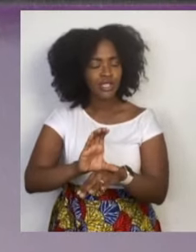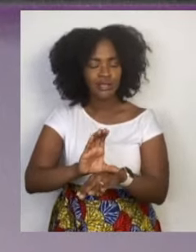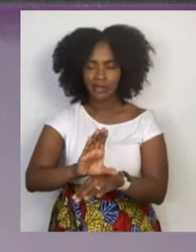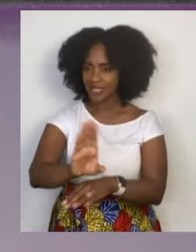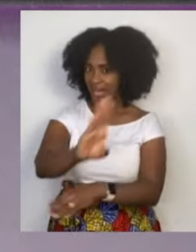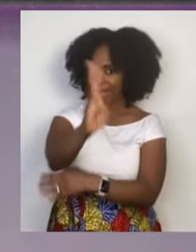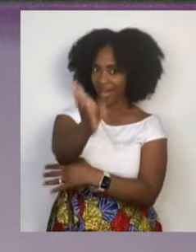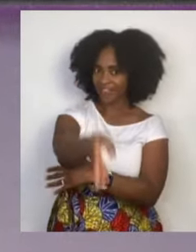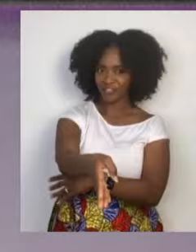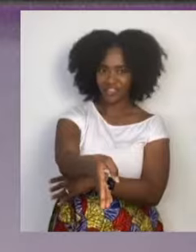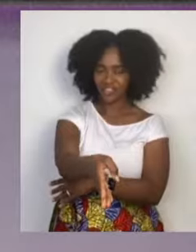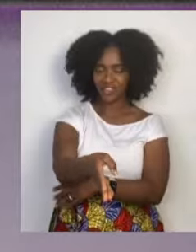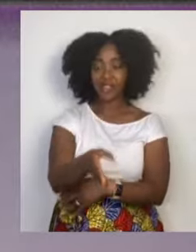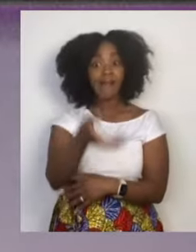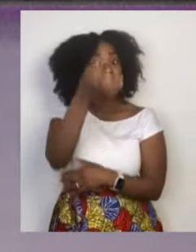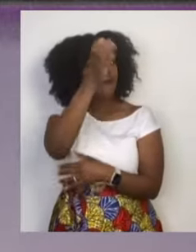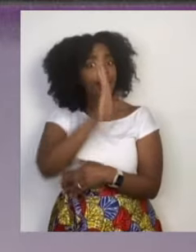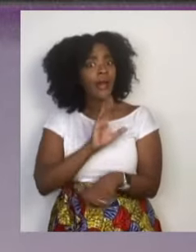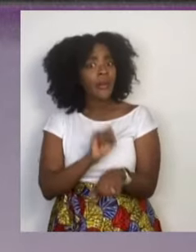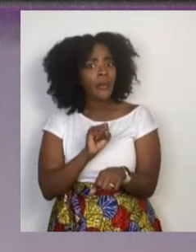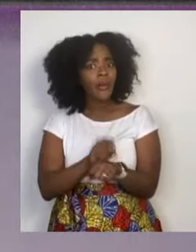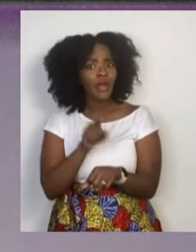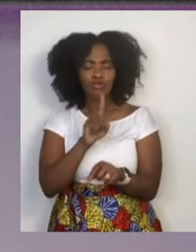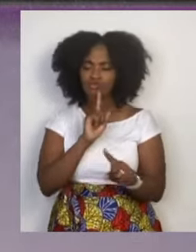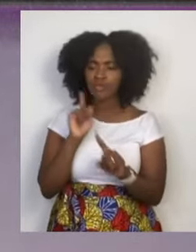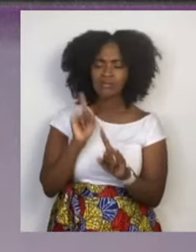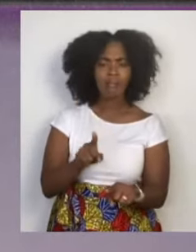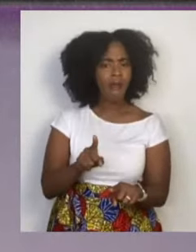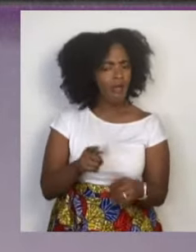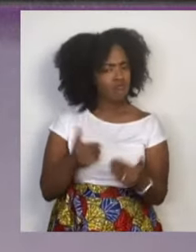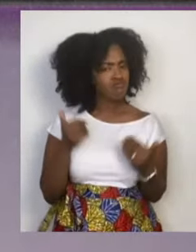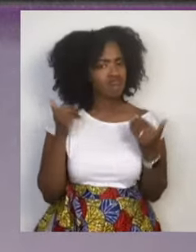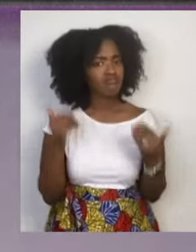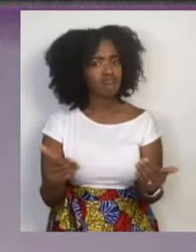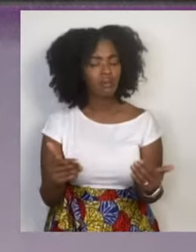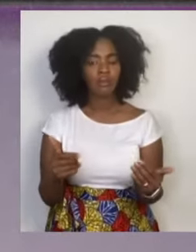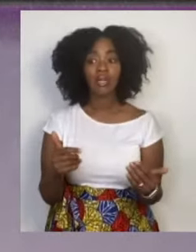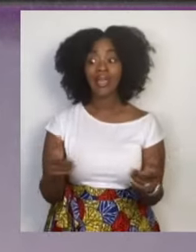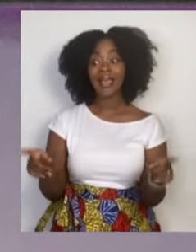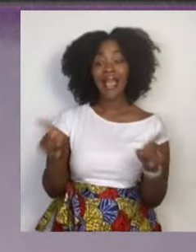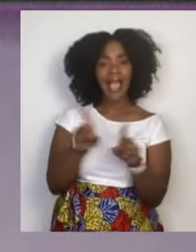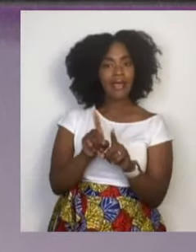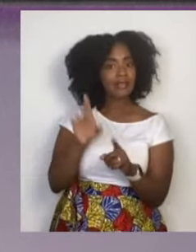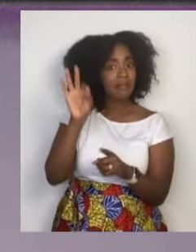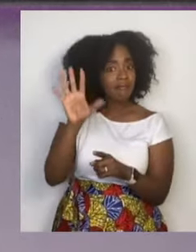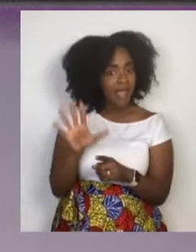so grateful, and as pastor, I welcome those of you who joined on last week.